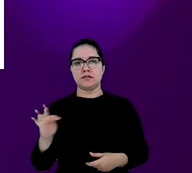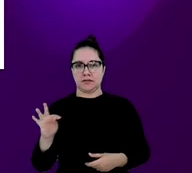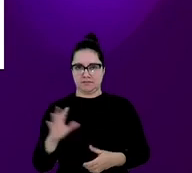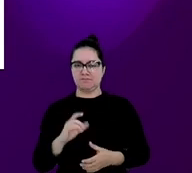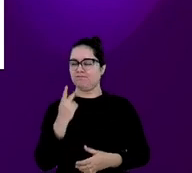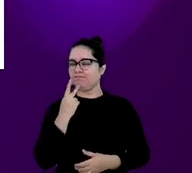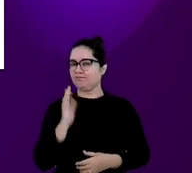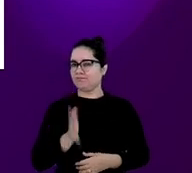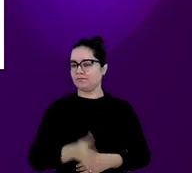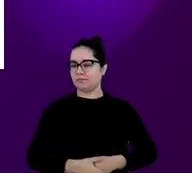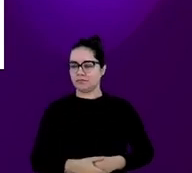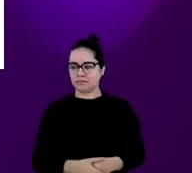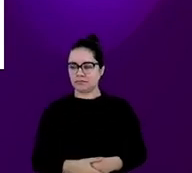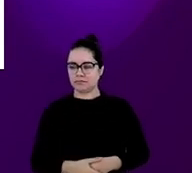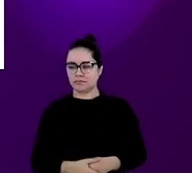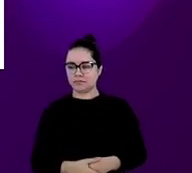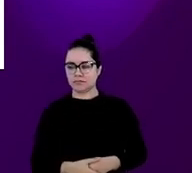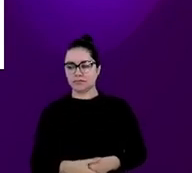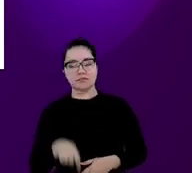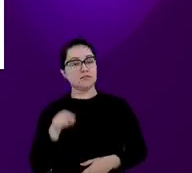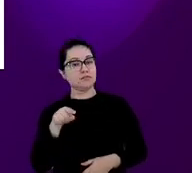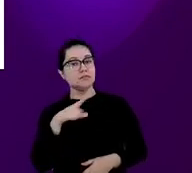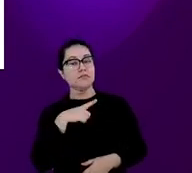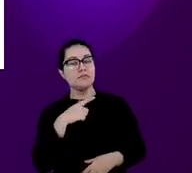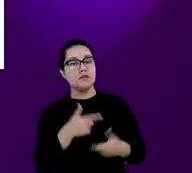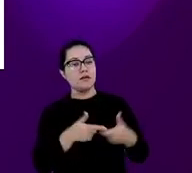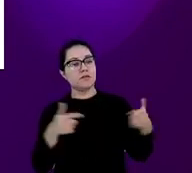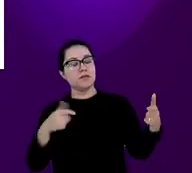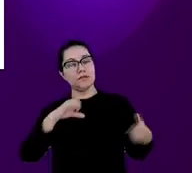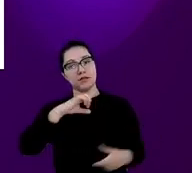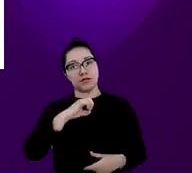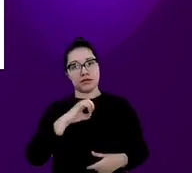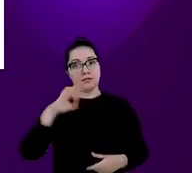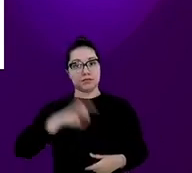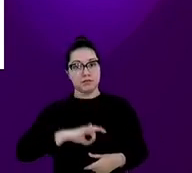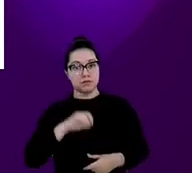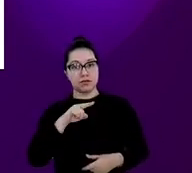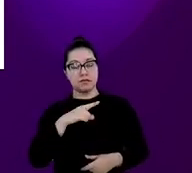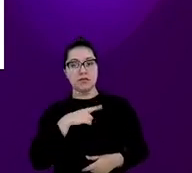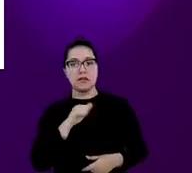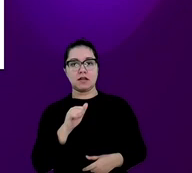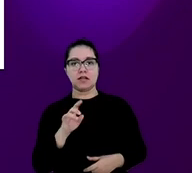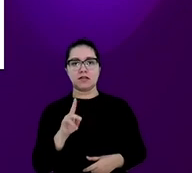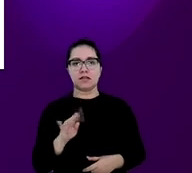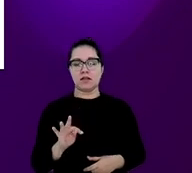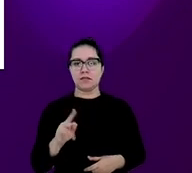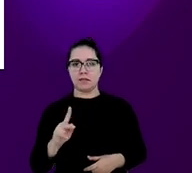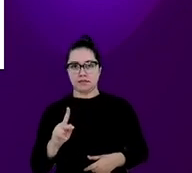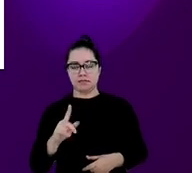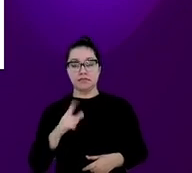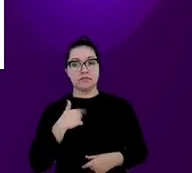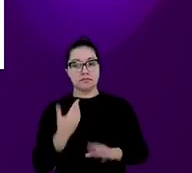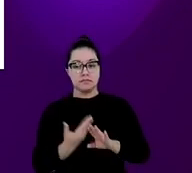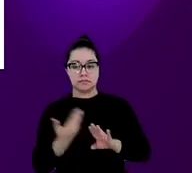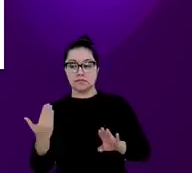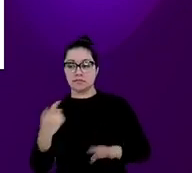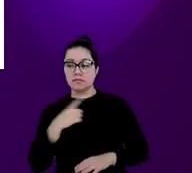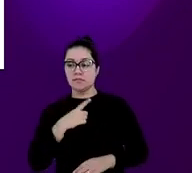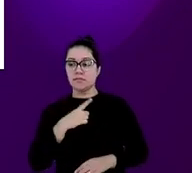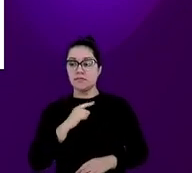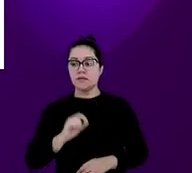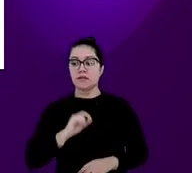of 90% of free ATP. And we could find